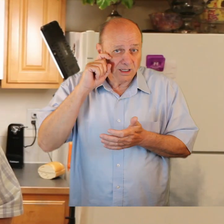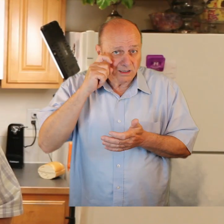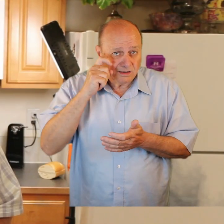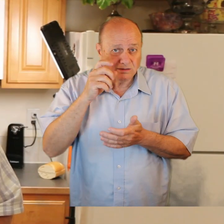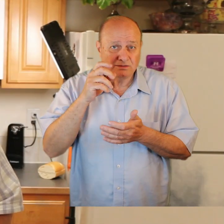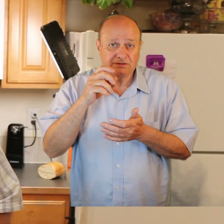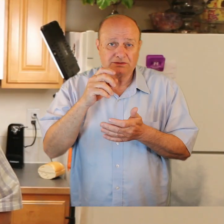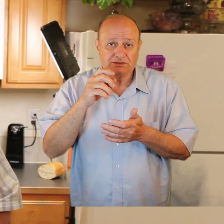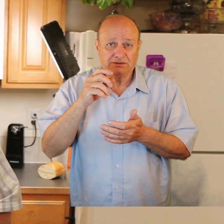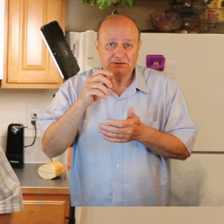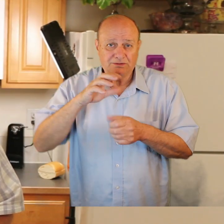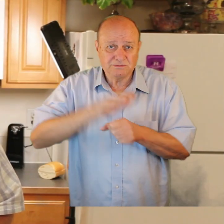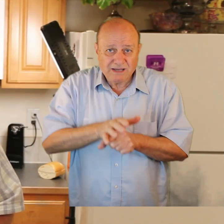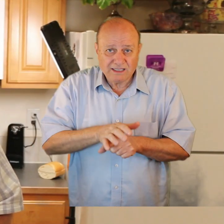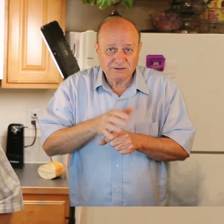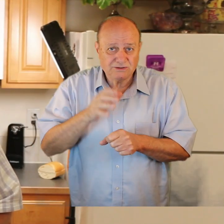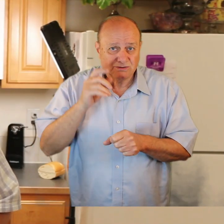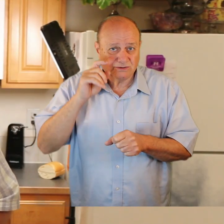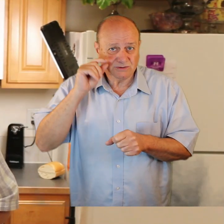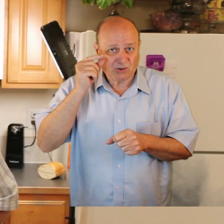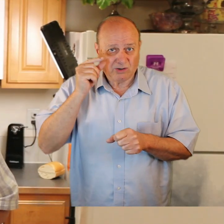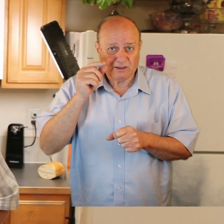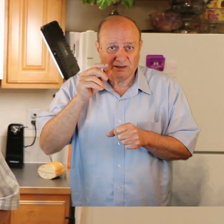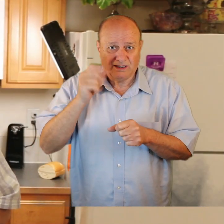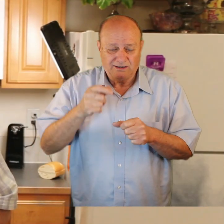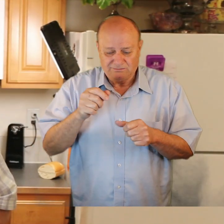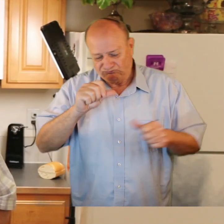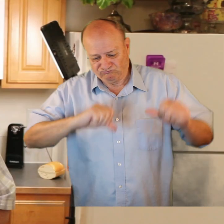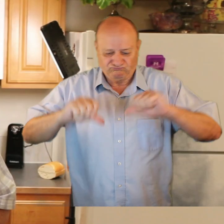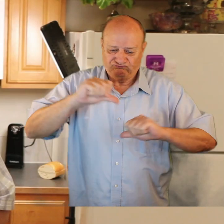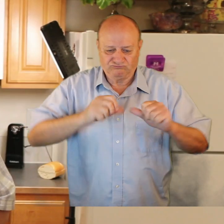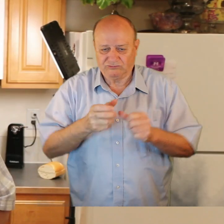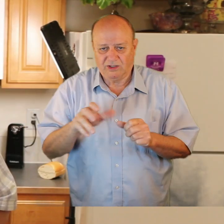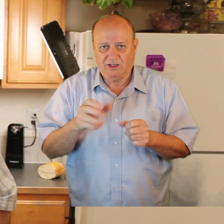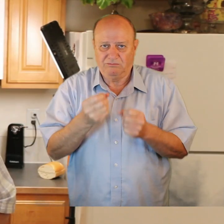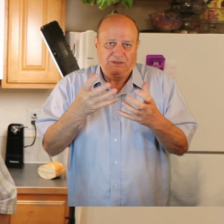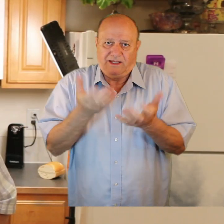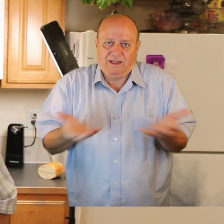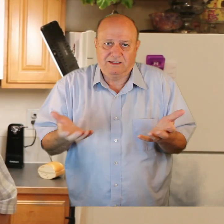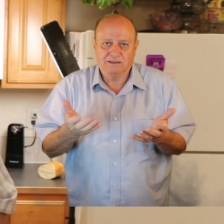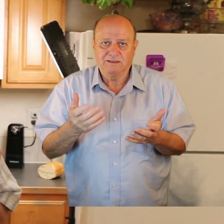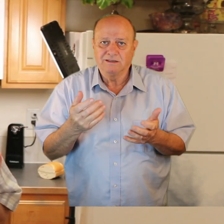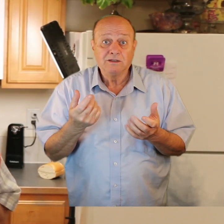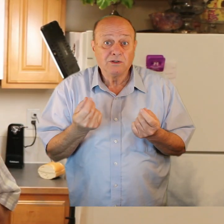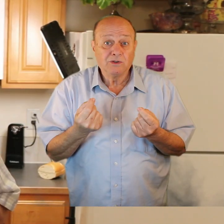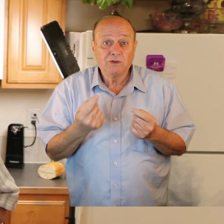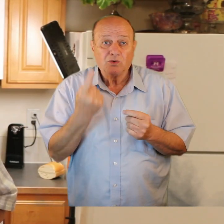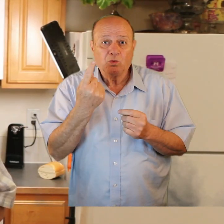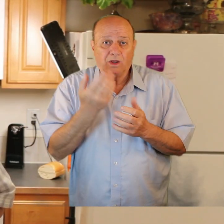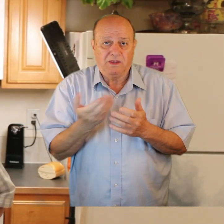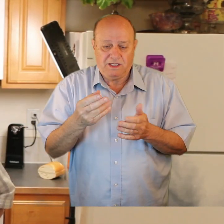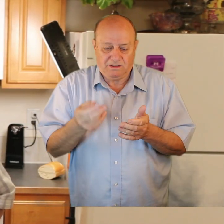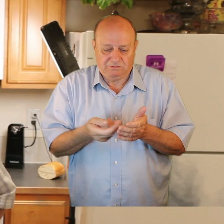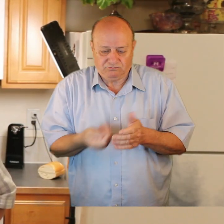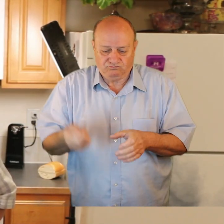of herbs and other seasonings. All we have to do is measure 1 ingredient, put it in, stir it, put it on the stove, and